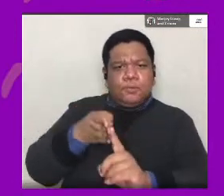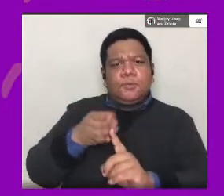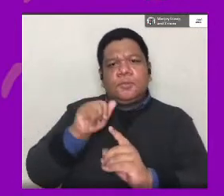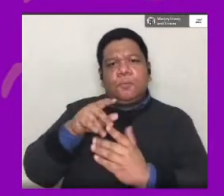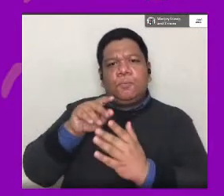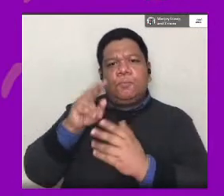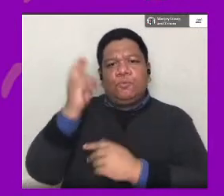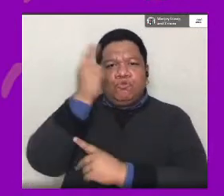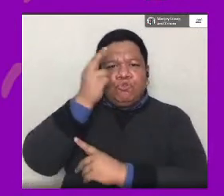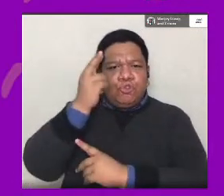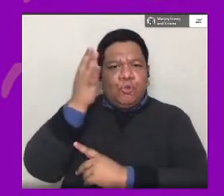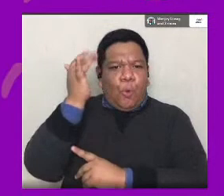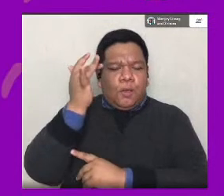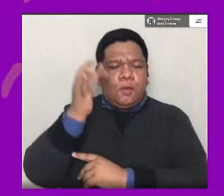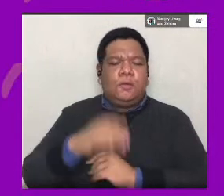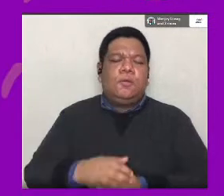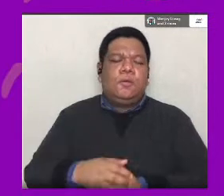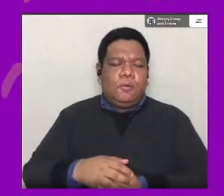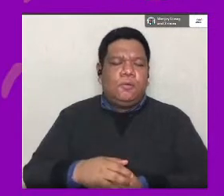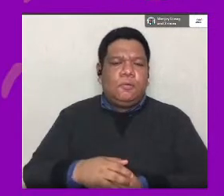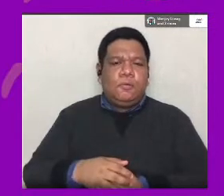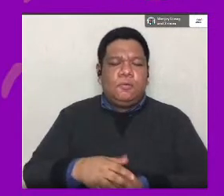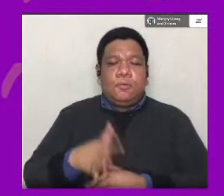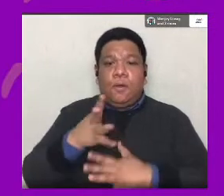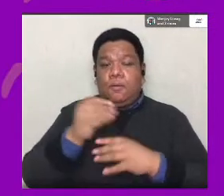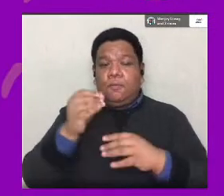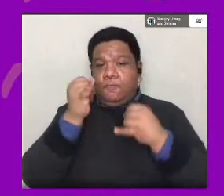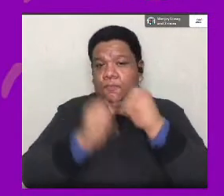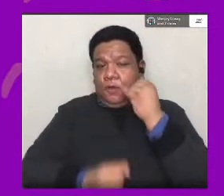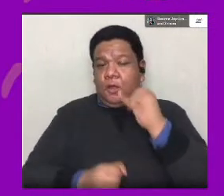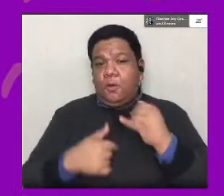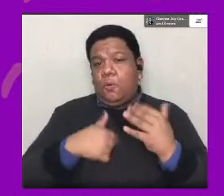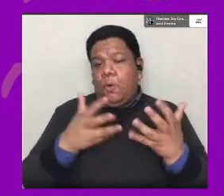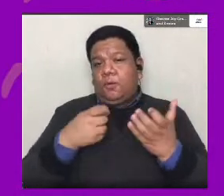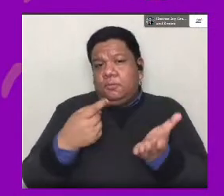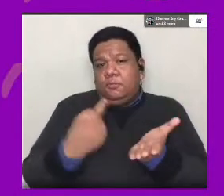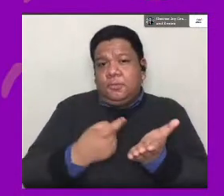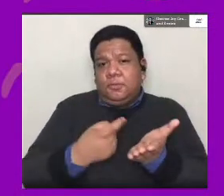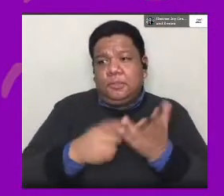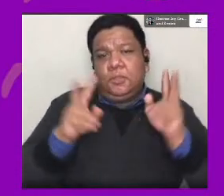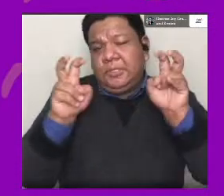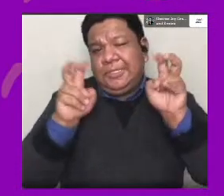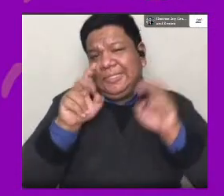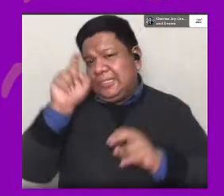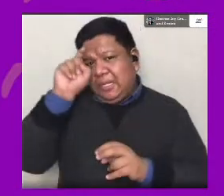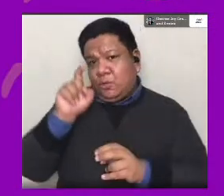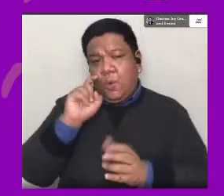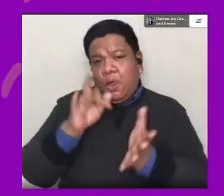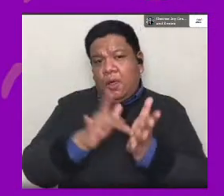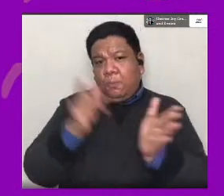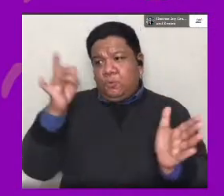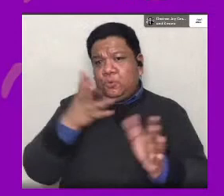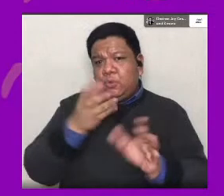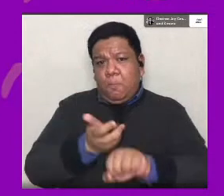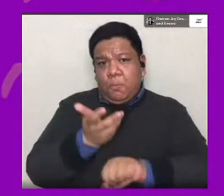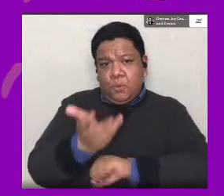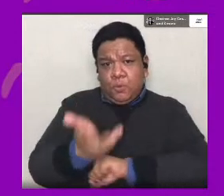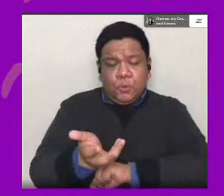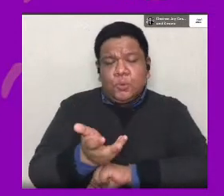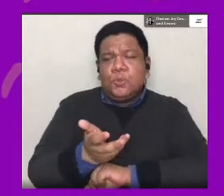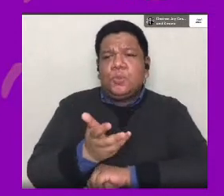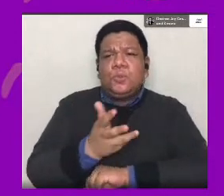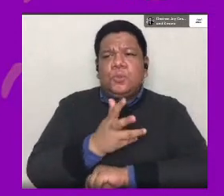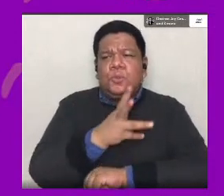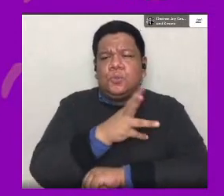Good, and finally, I wanted to talk about the issue of sexual exploitation and abuse and risk mitigation